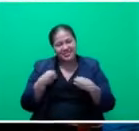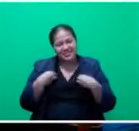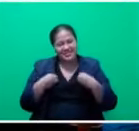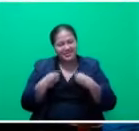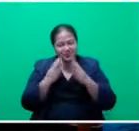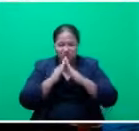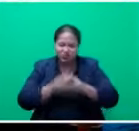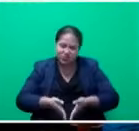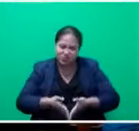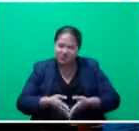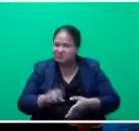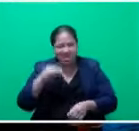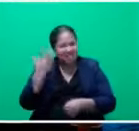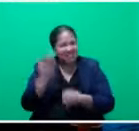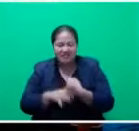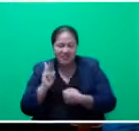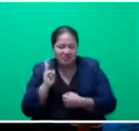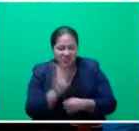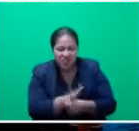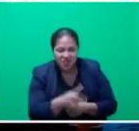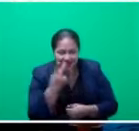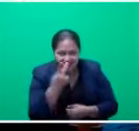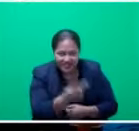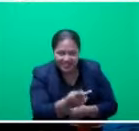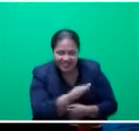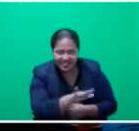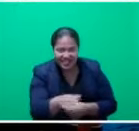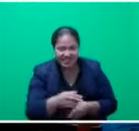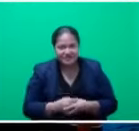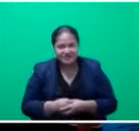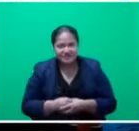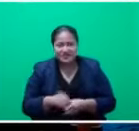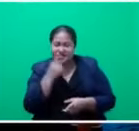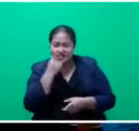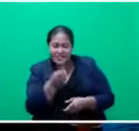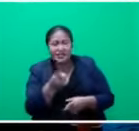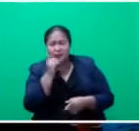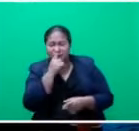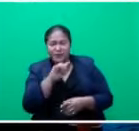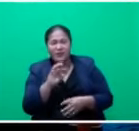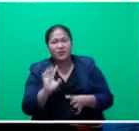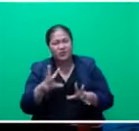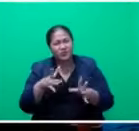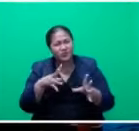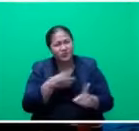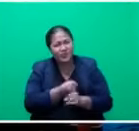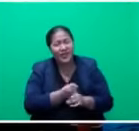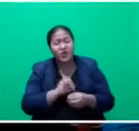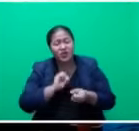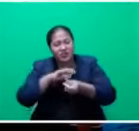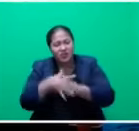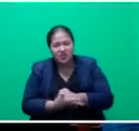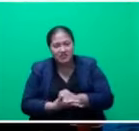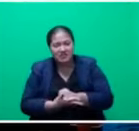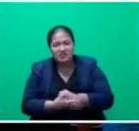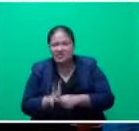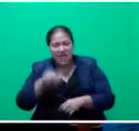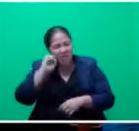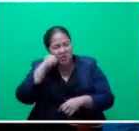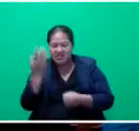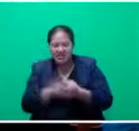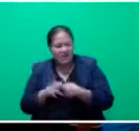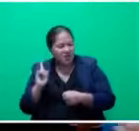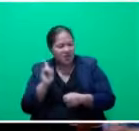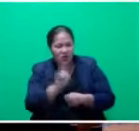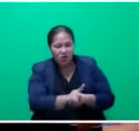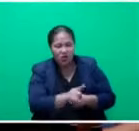whose incomes and lives have been wrecked by the coronavirus crisis. They will not stand by the 8 years workers who were all made